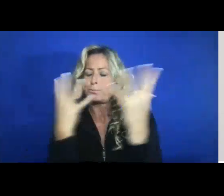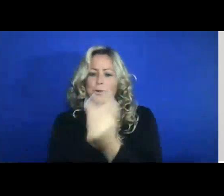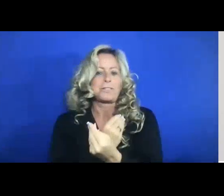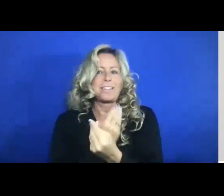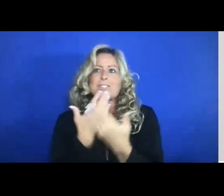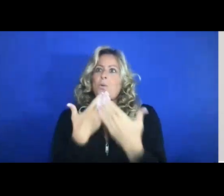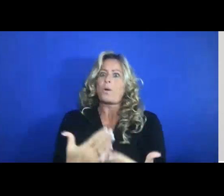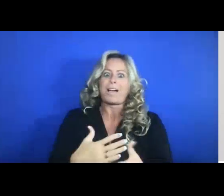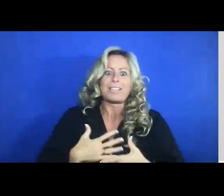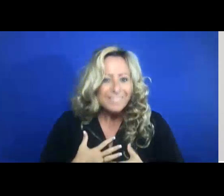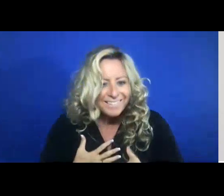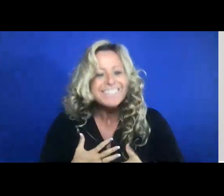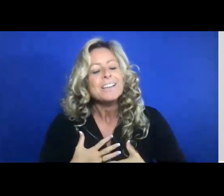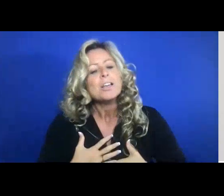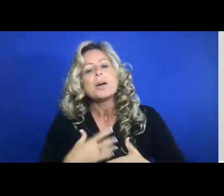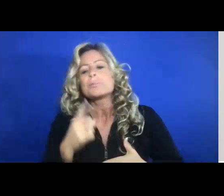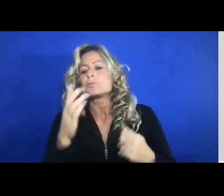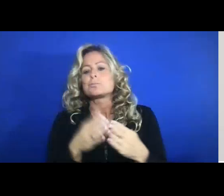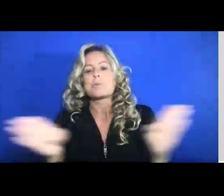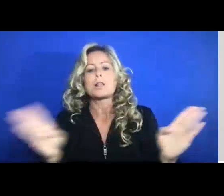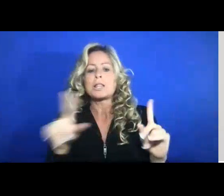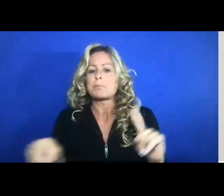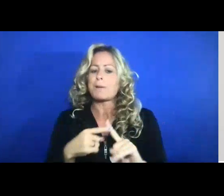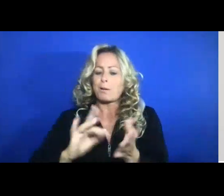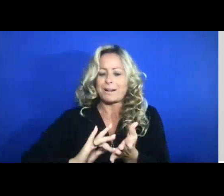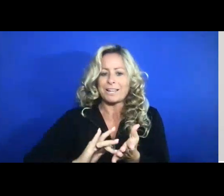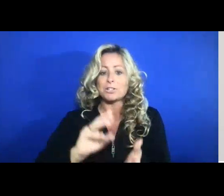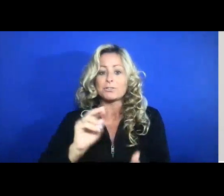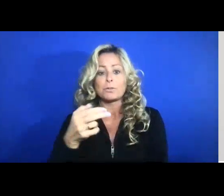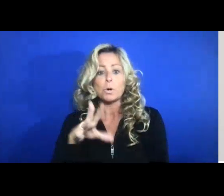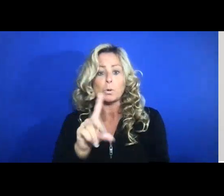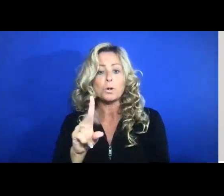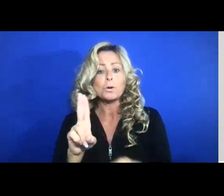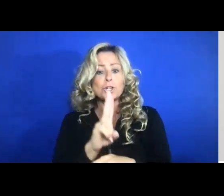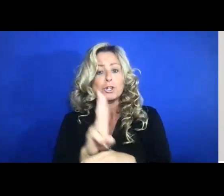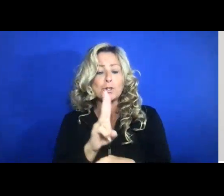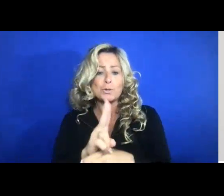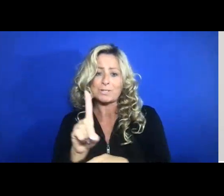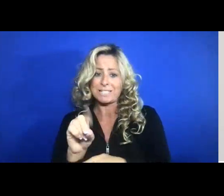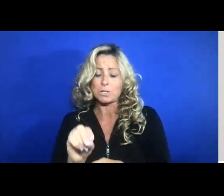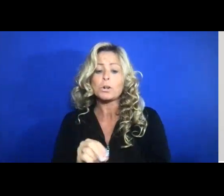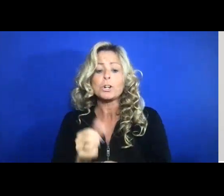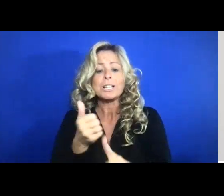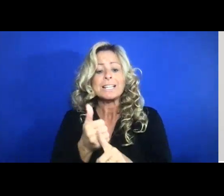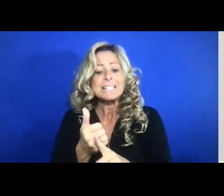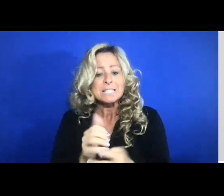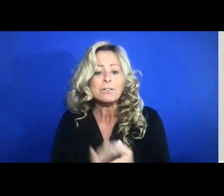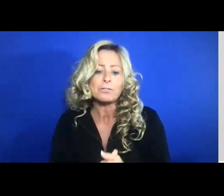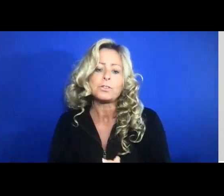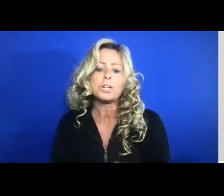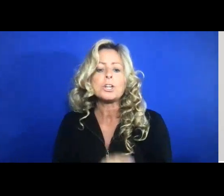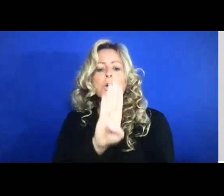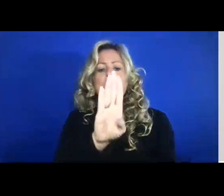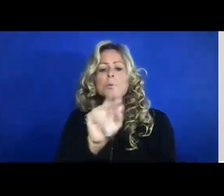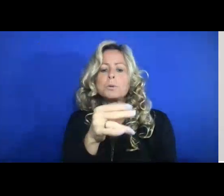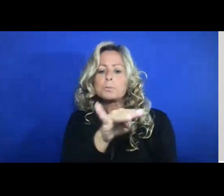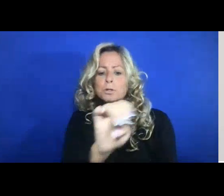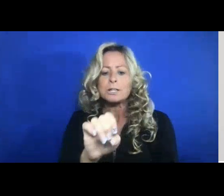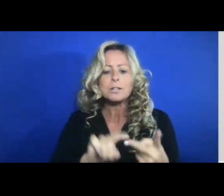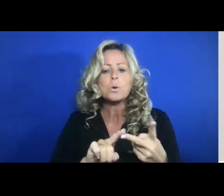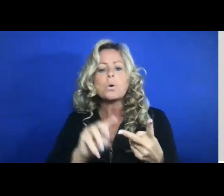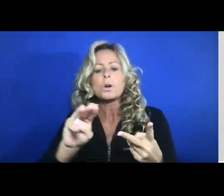well. But what I would say just broadly about medication for opioid use disorder, so we're talking about buprenorphine or methadone, kind of the two main